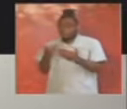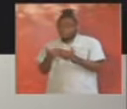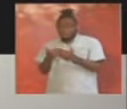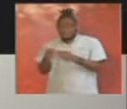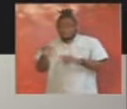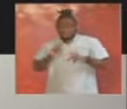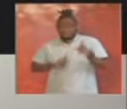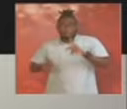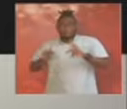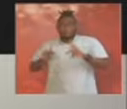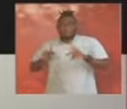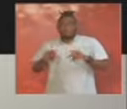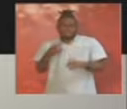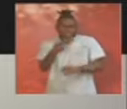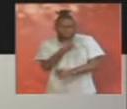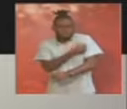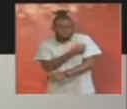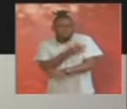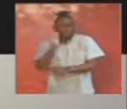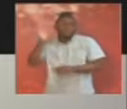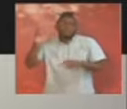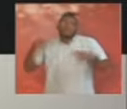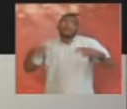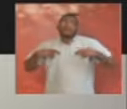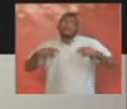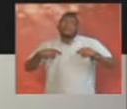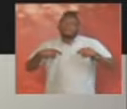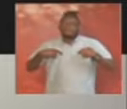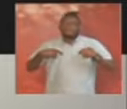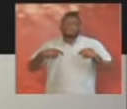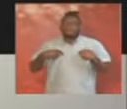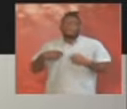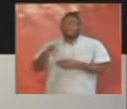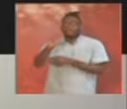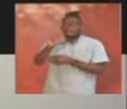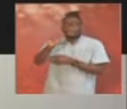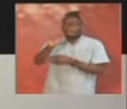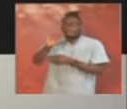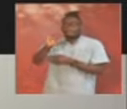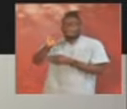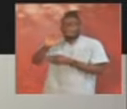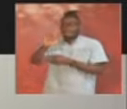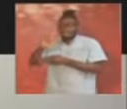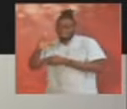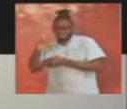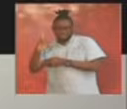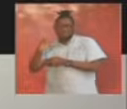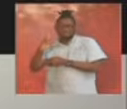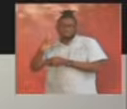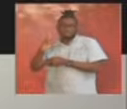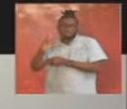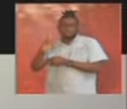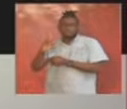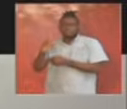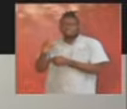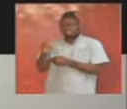experienced, and it would be from mild to, I wouldn't say severe, but I would say